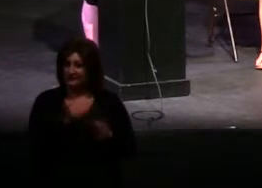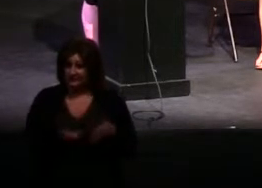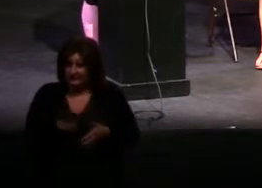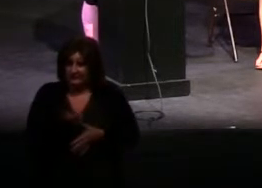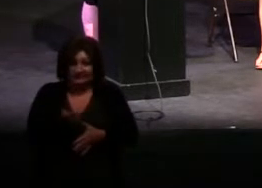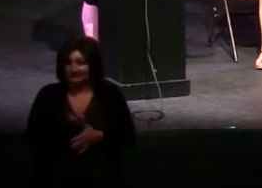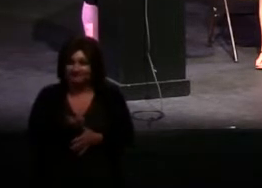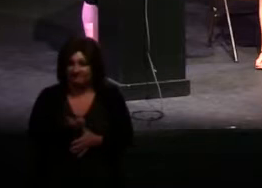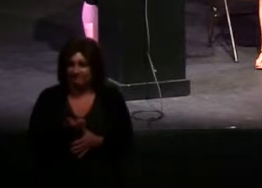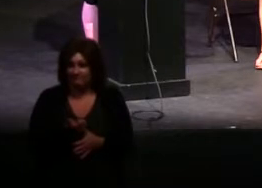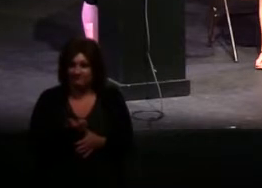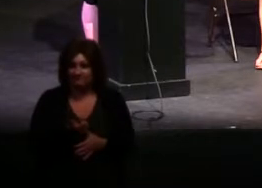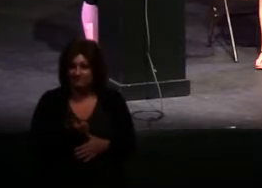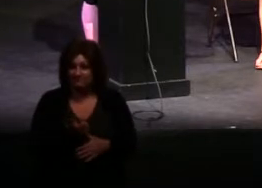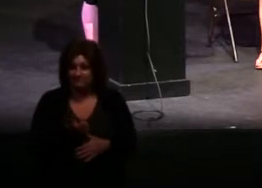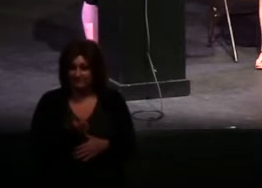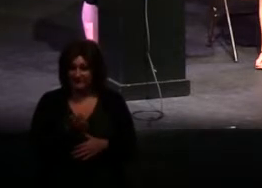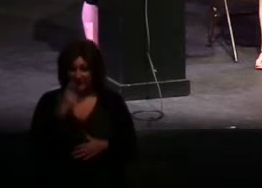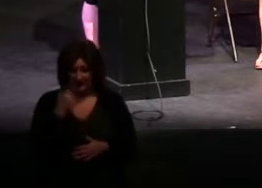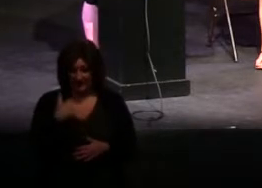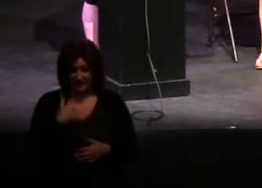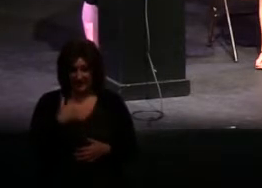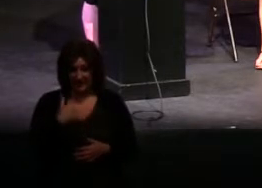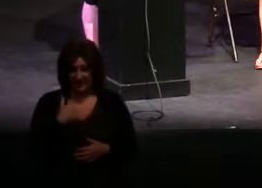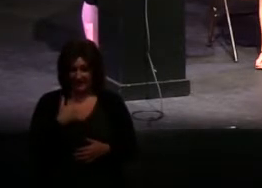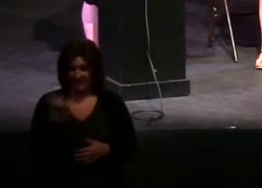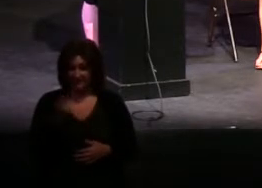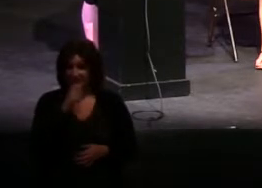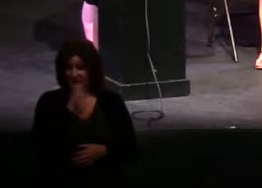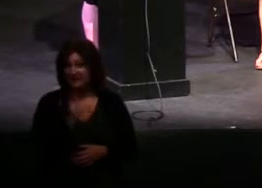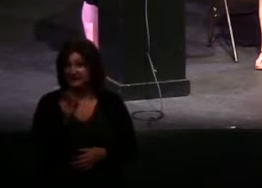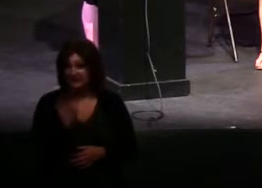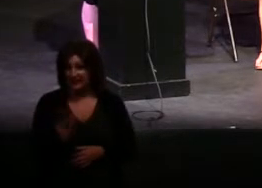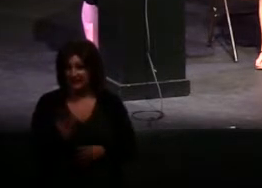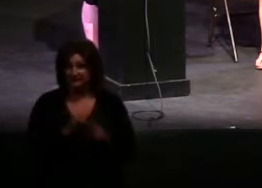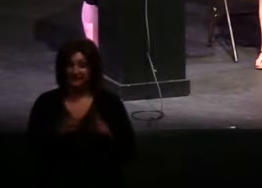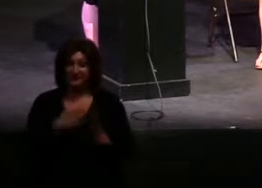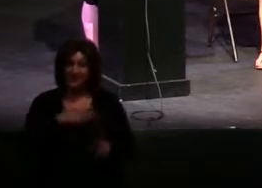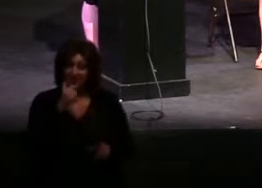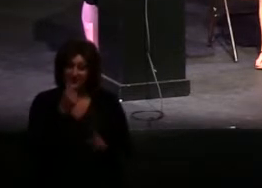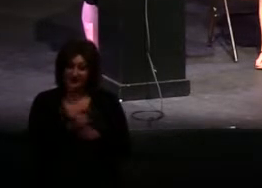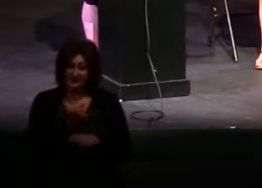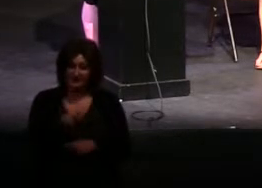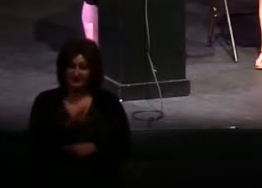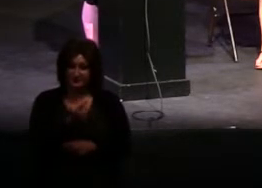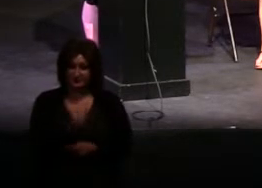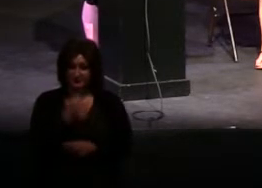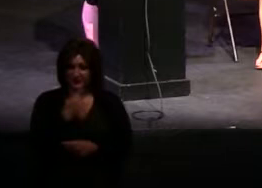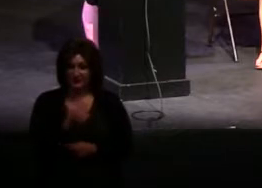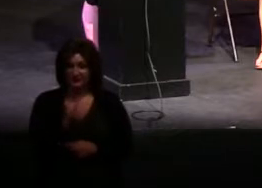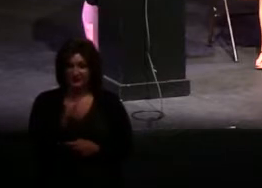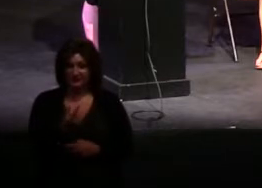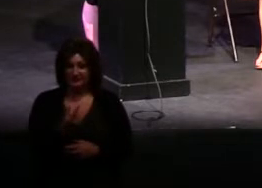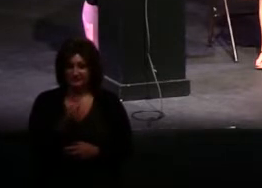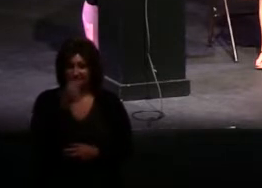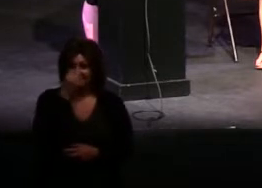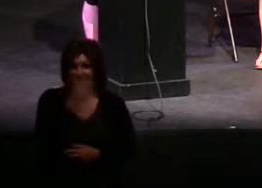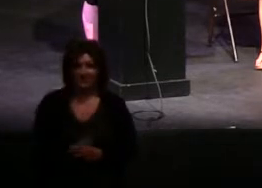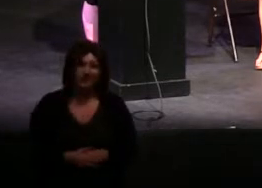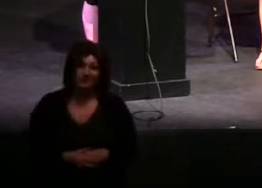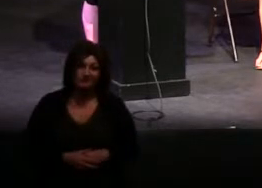top of my list, being that I was only 9. But my sister Judy summed it up with, I don't